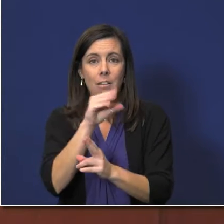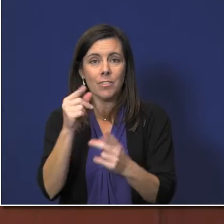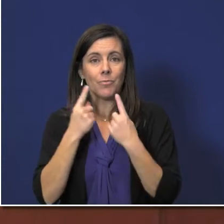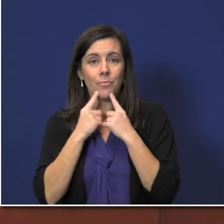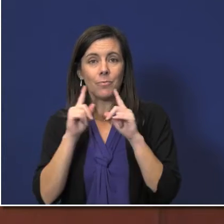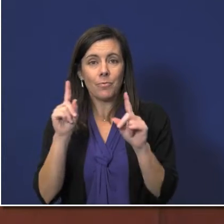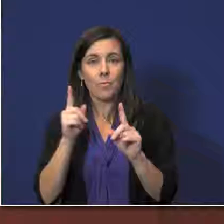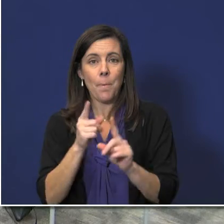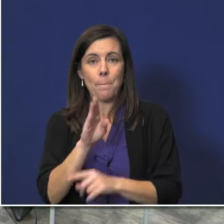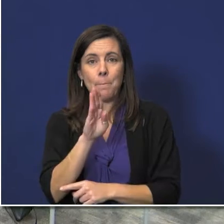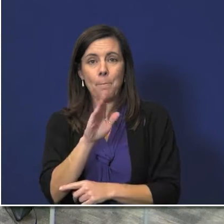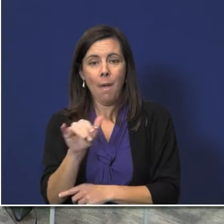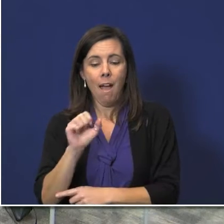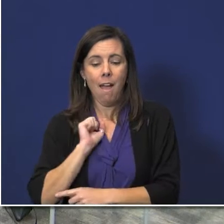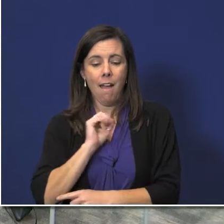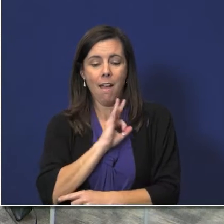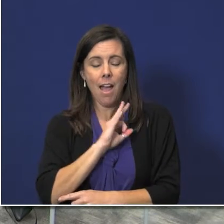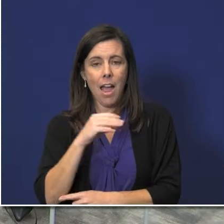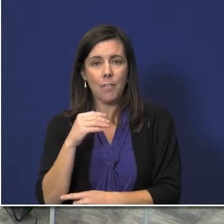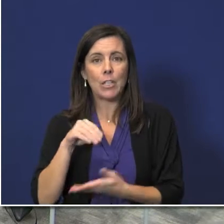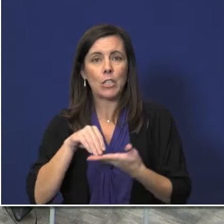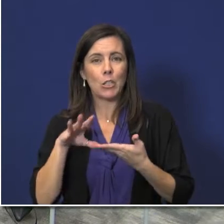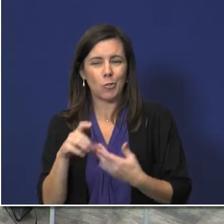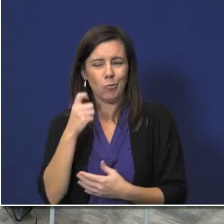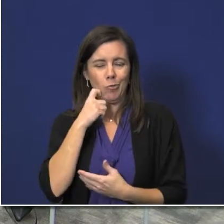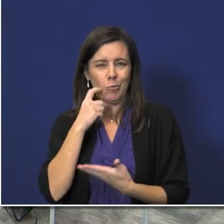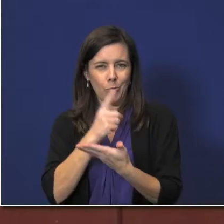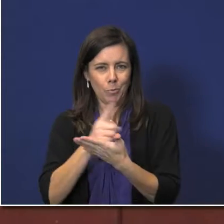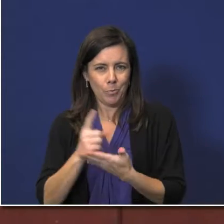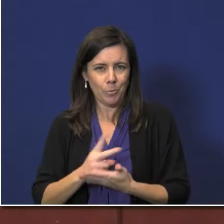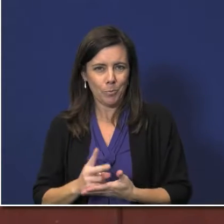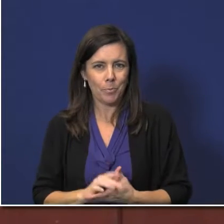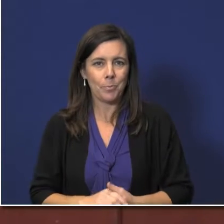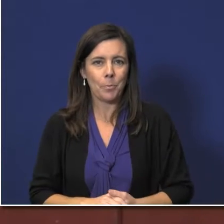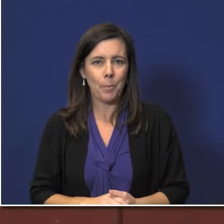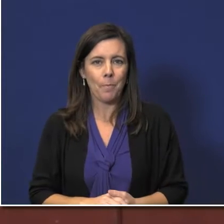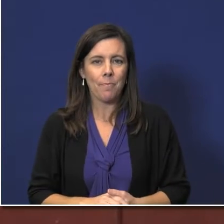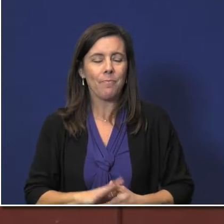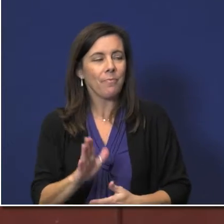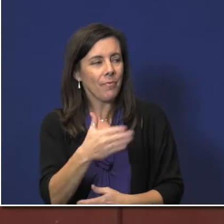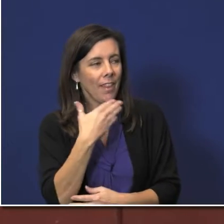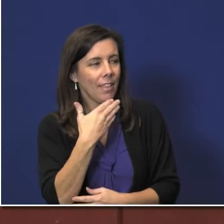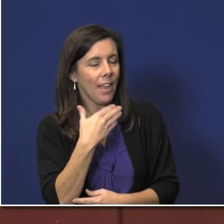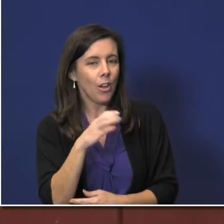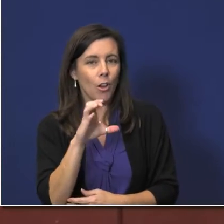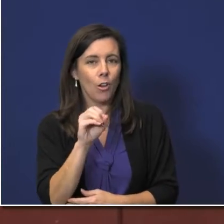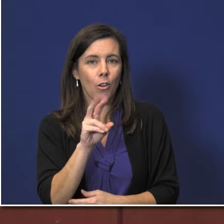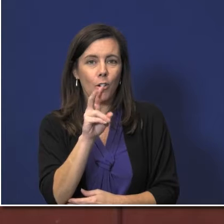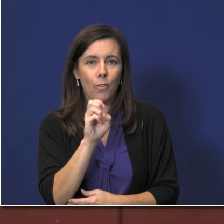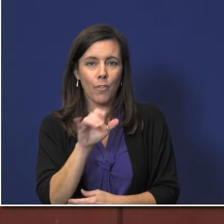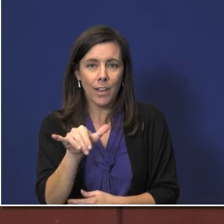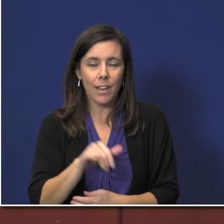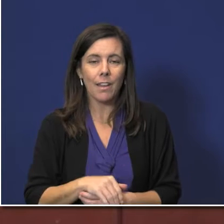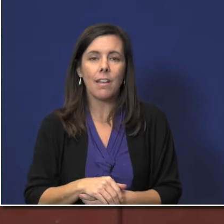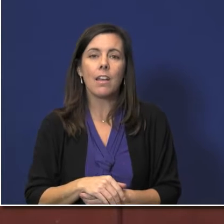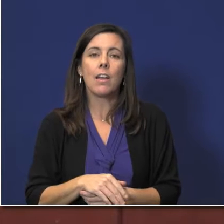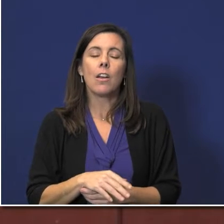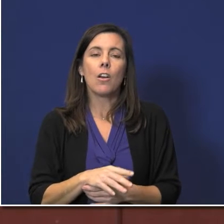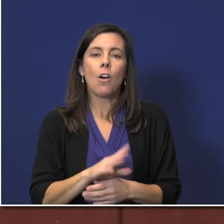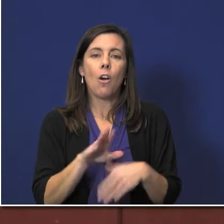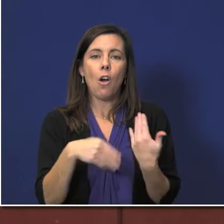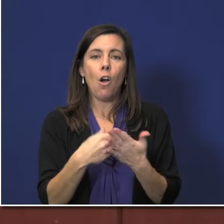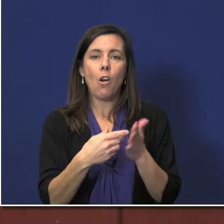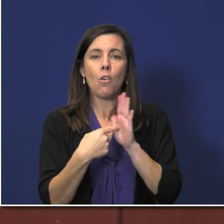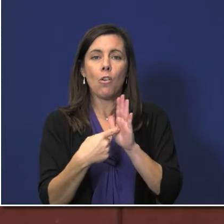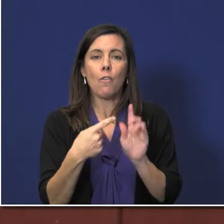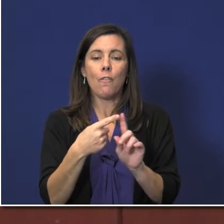by staff and students in recent weeks. Dr. Henry. Thank you, Mr. Covey, trustees. Representatives from